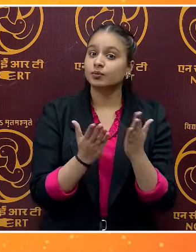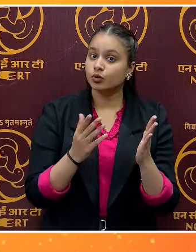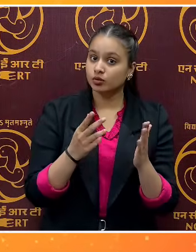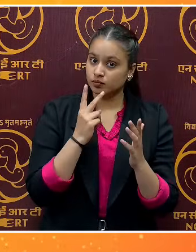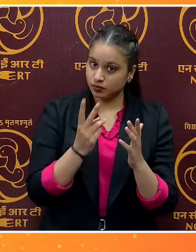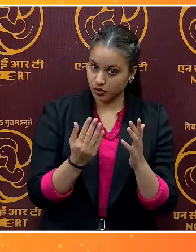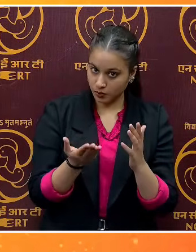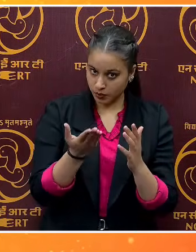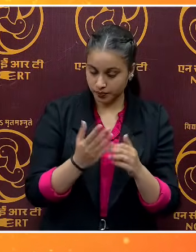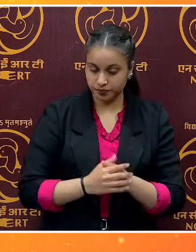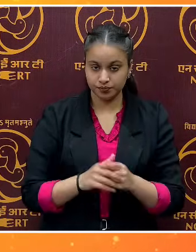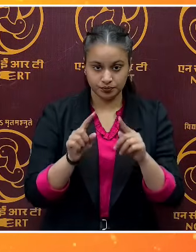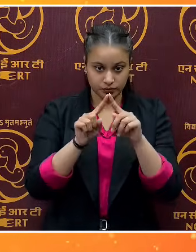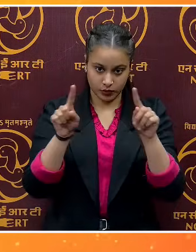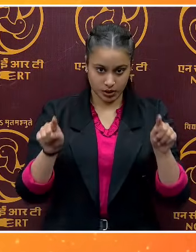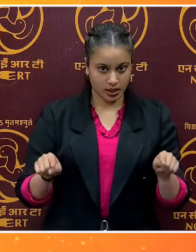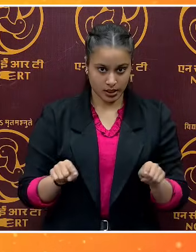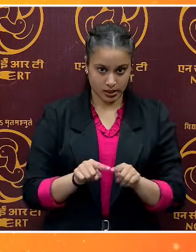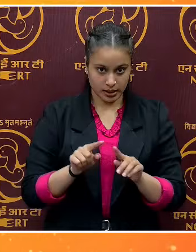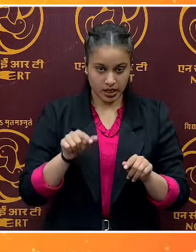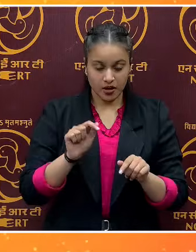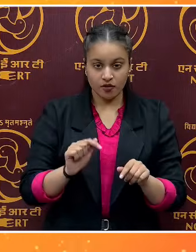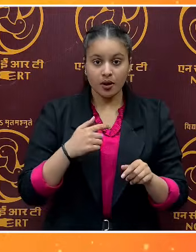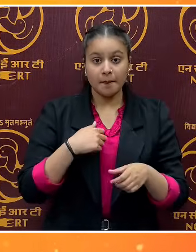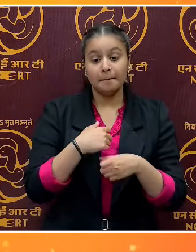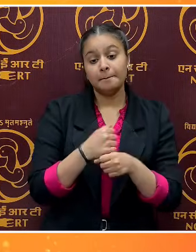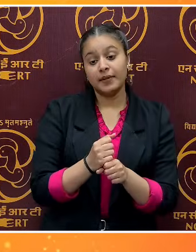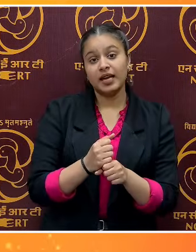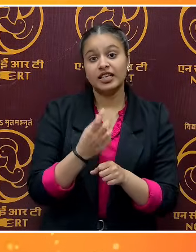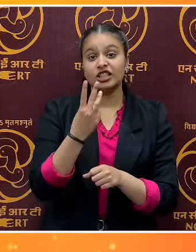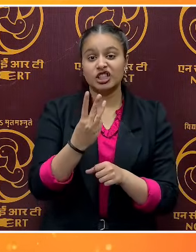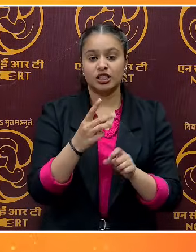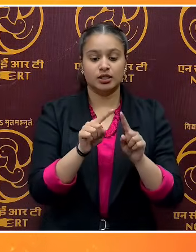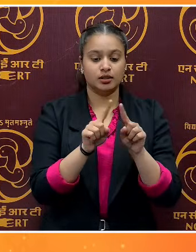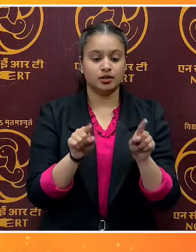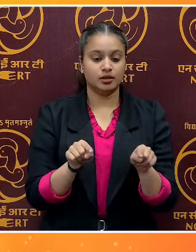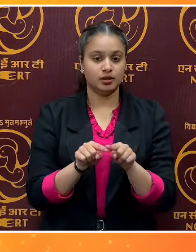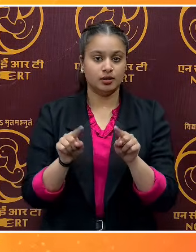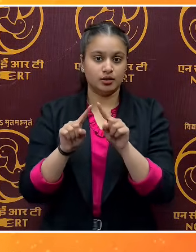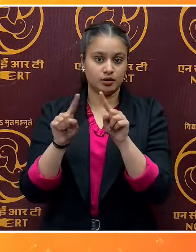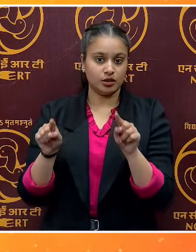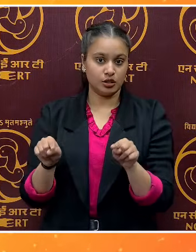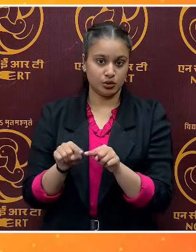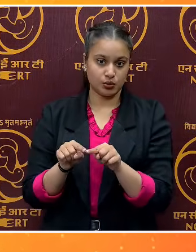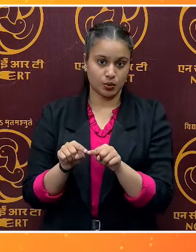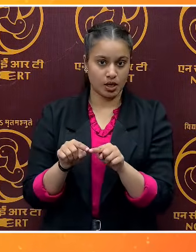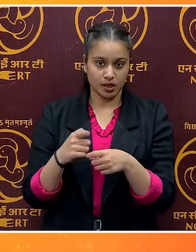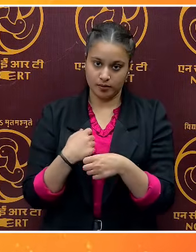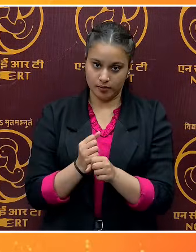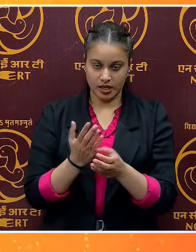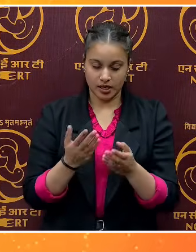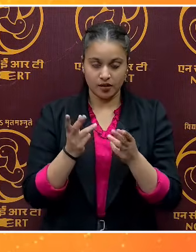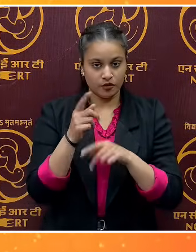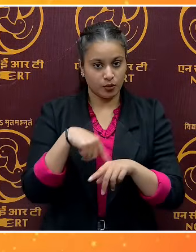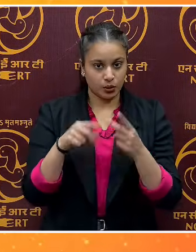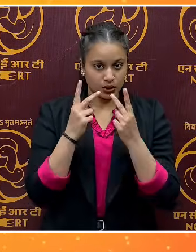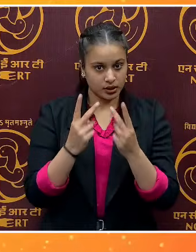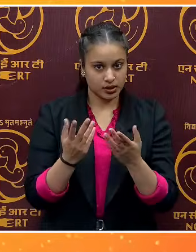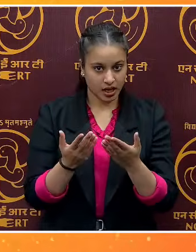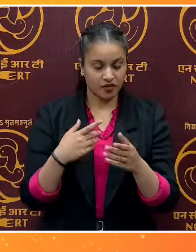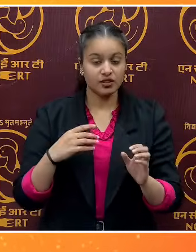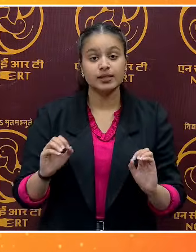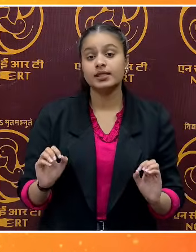a rectangle and we are supposed to draw 3 squares. Alright. So, as you can see, we will begin